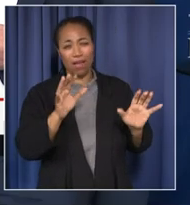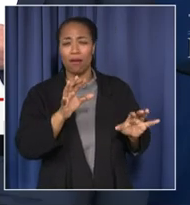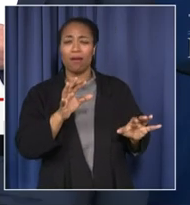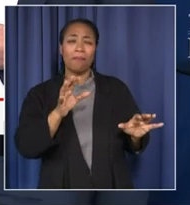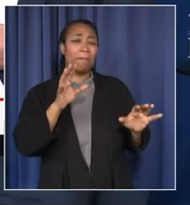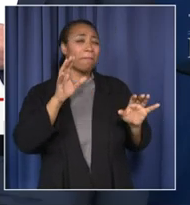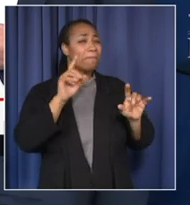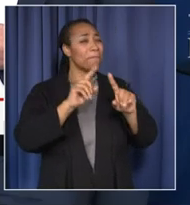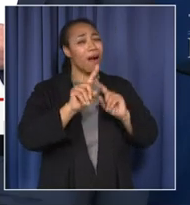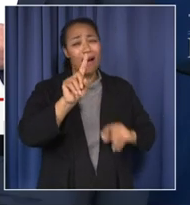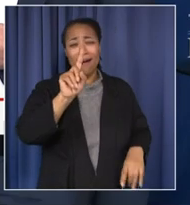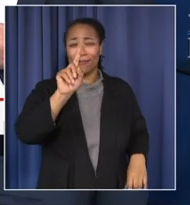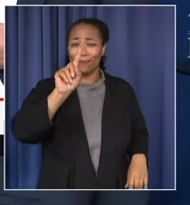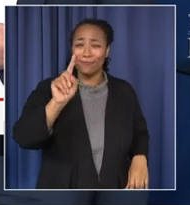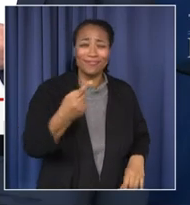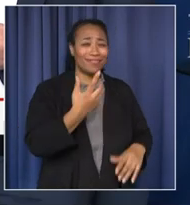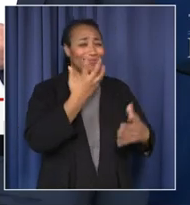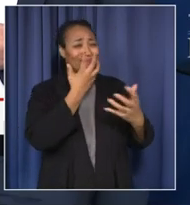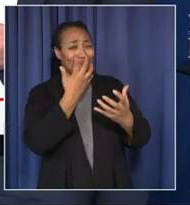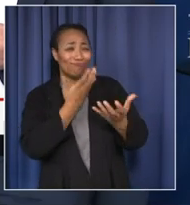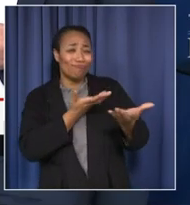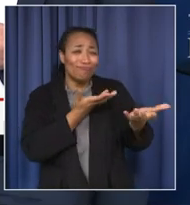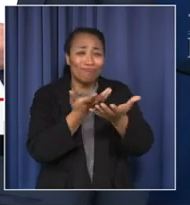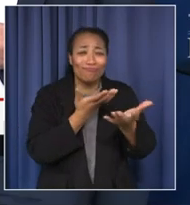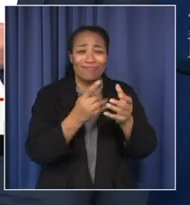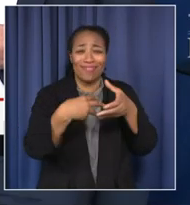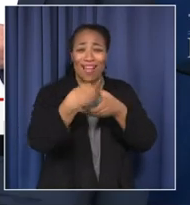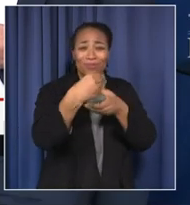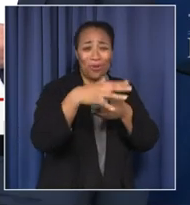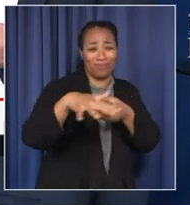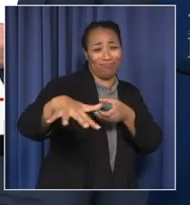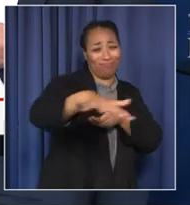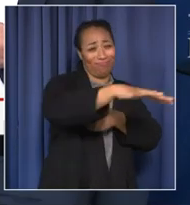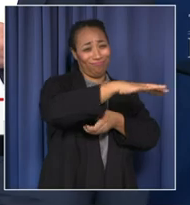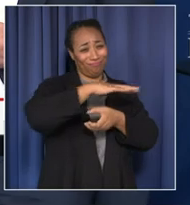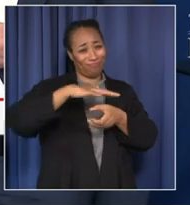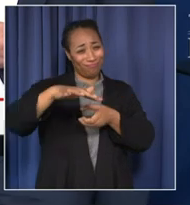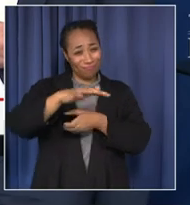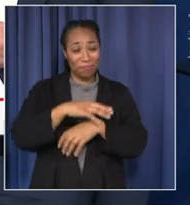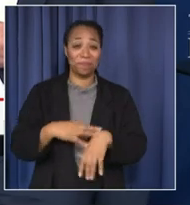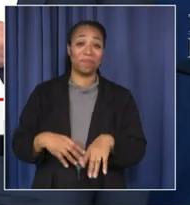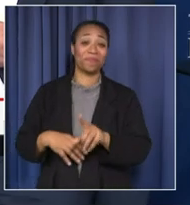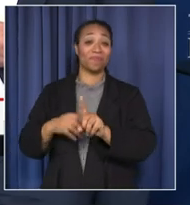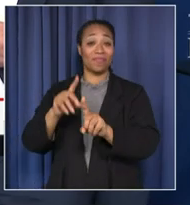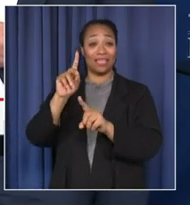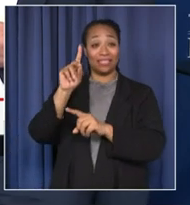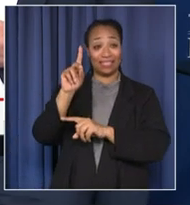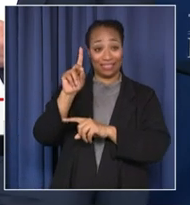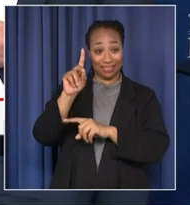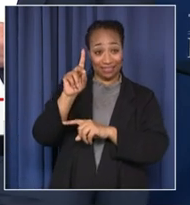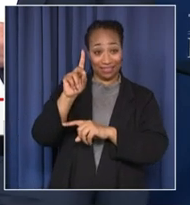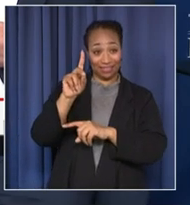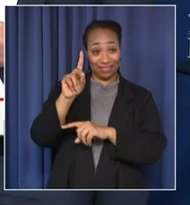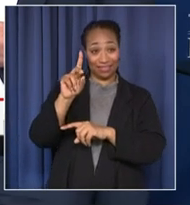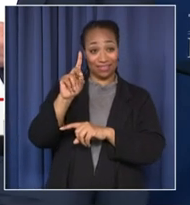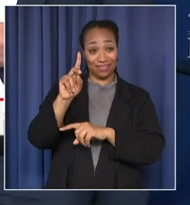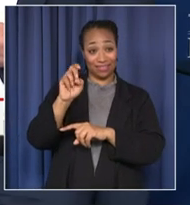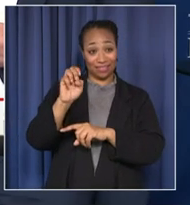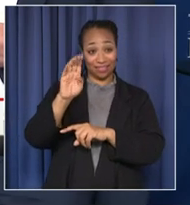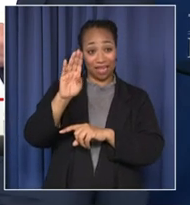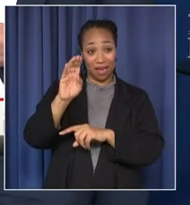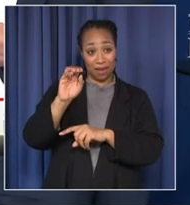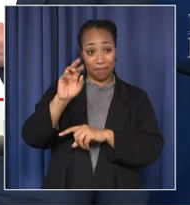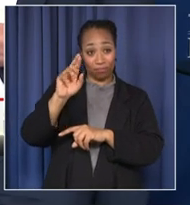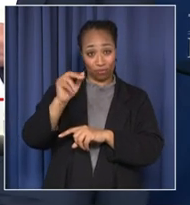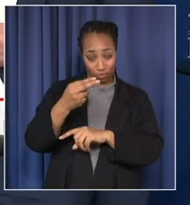And similarly, Deborah Rutter has been a great leader of the Kennedy Center for 11 years. Now, it turns out that both